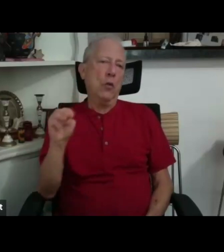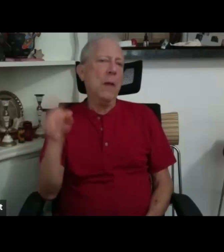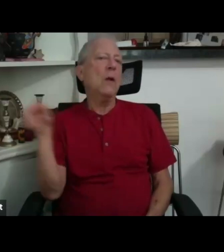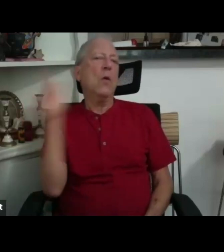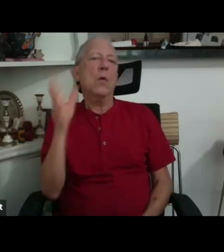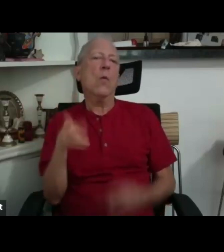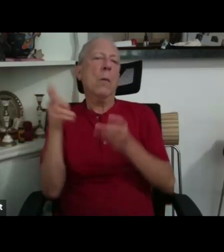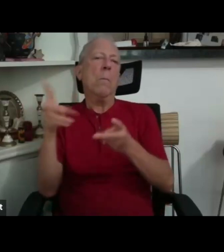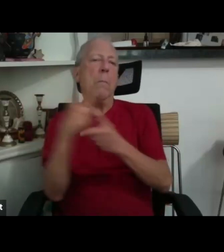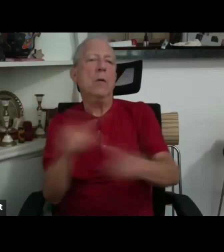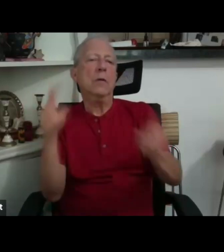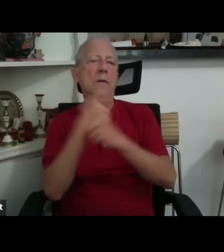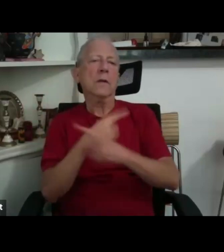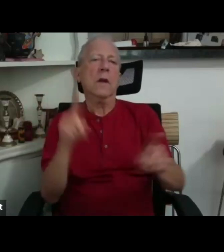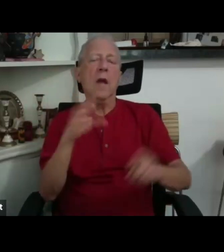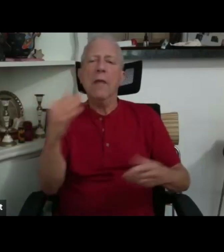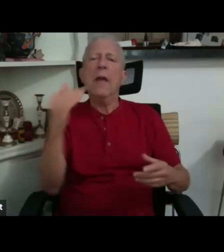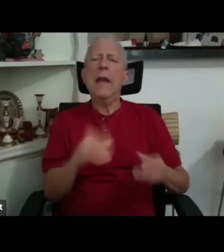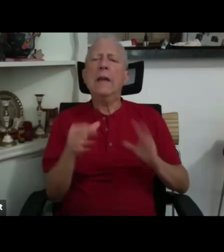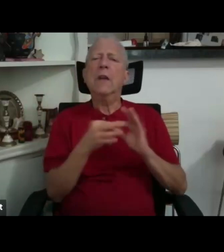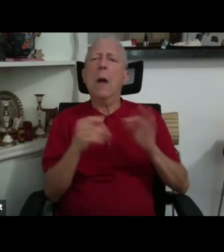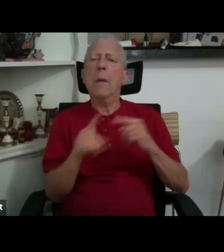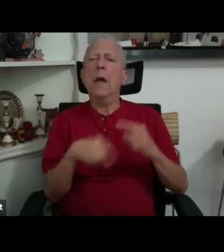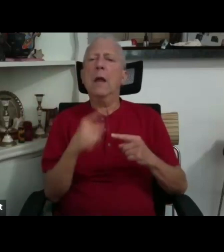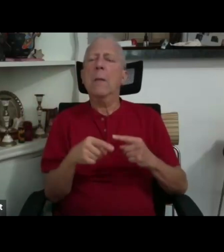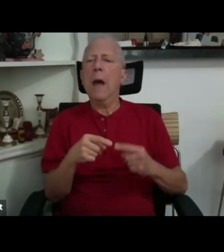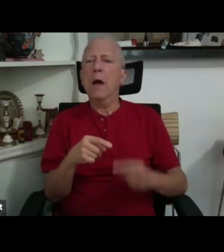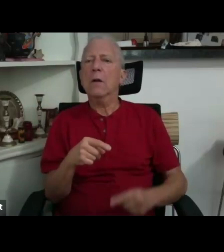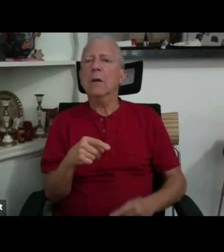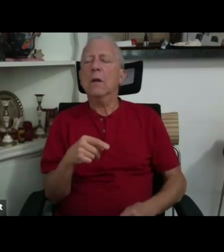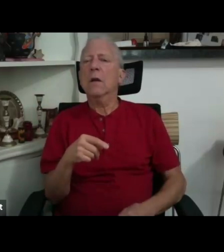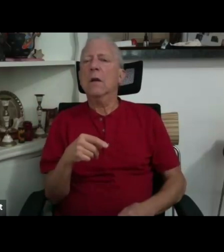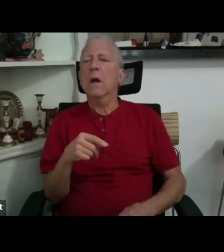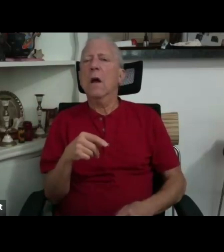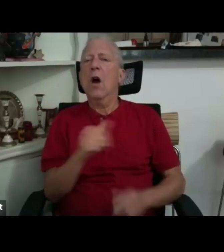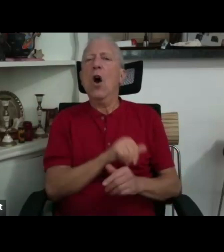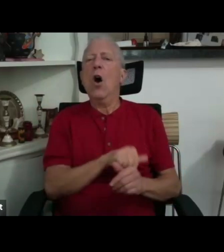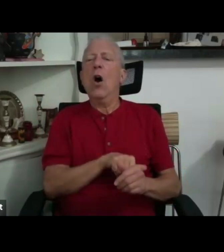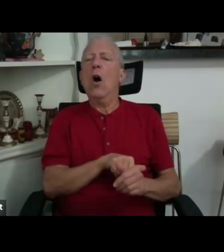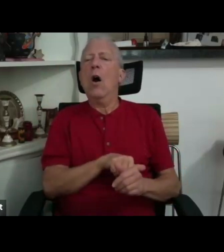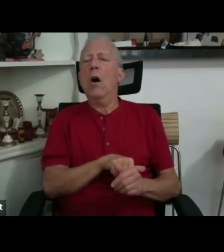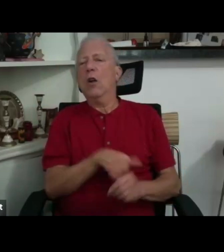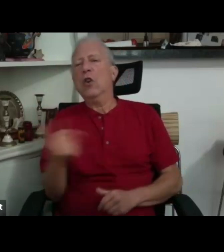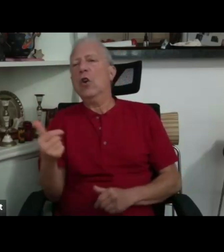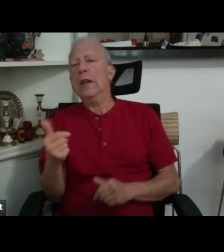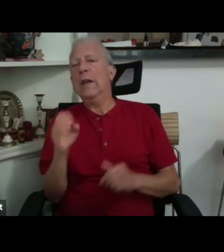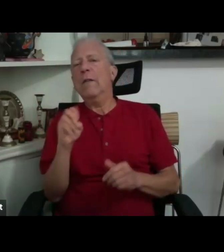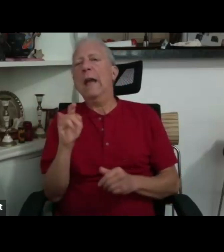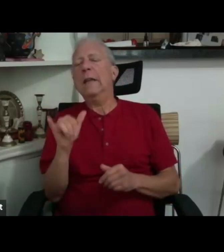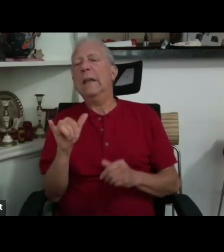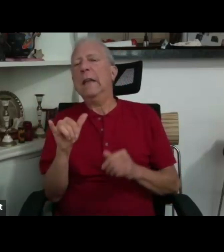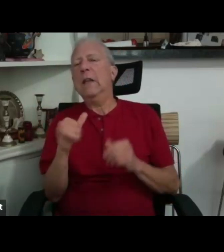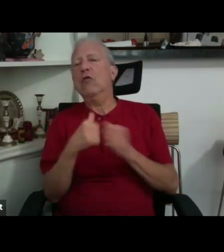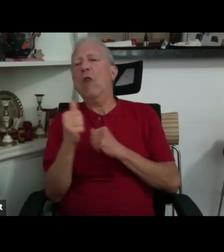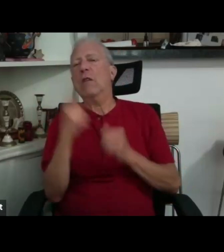there. And I'm seeing this next comment about putting a vote for alternative entity structures as a topic for our next webinar. That